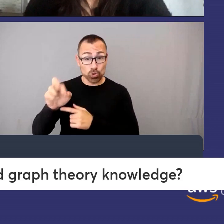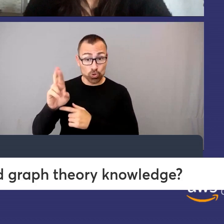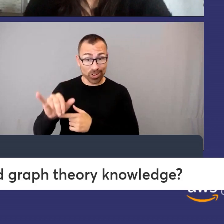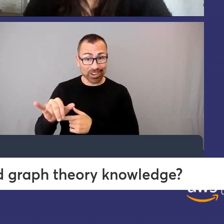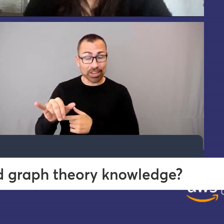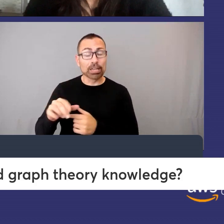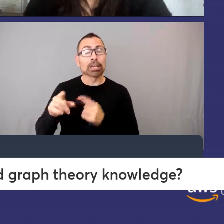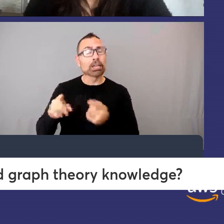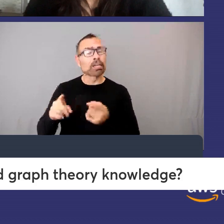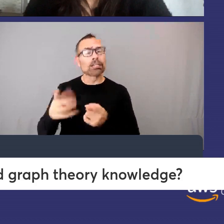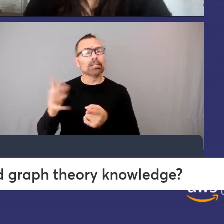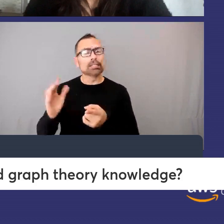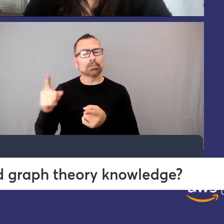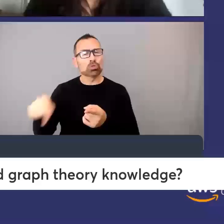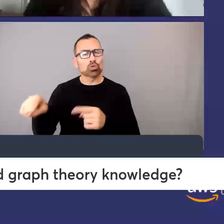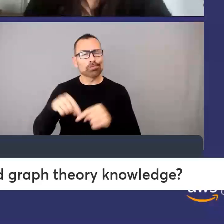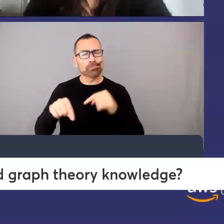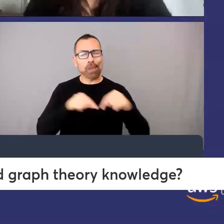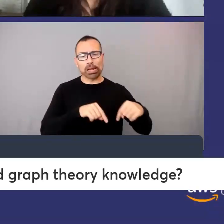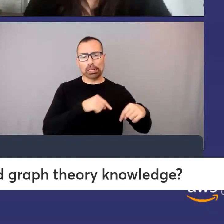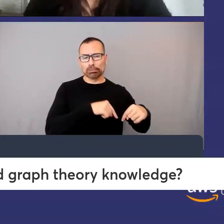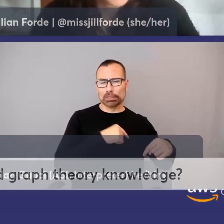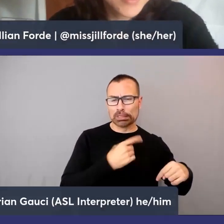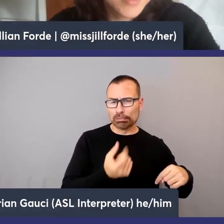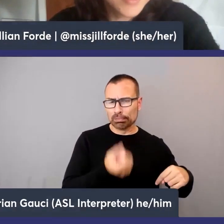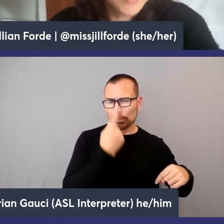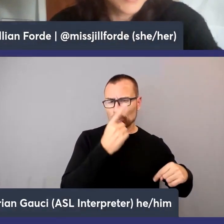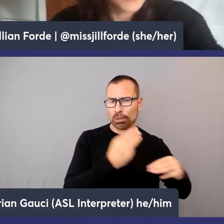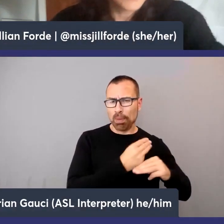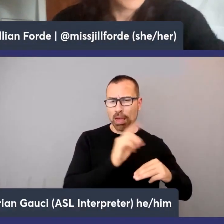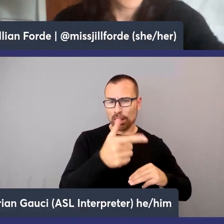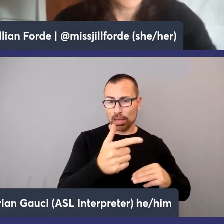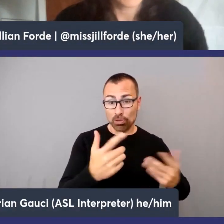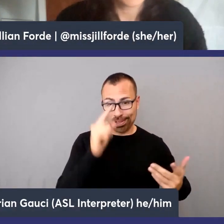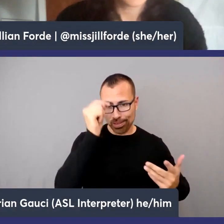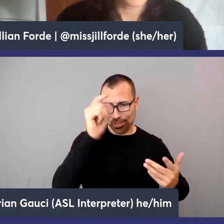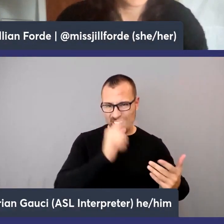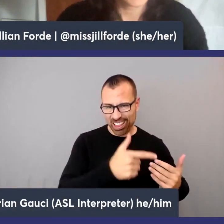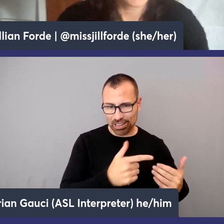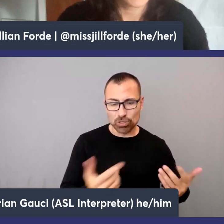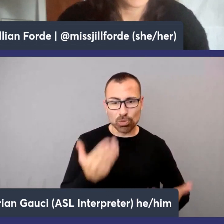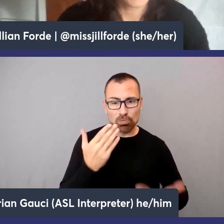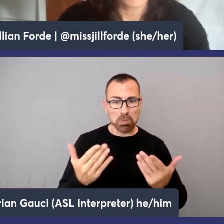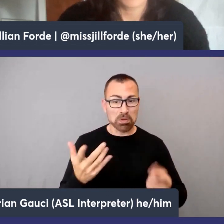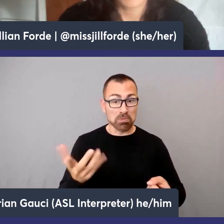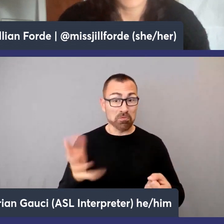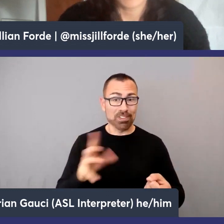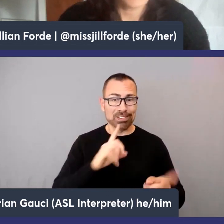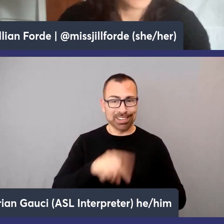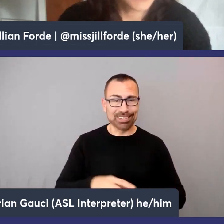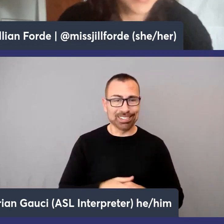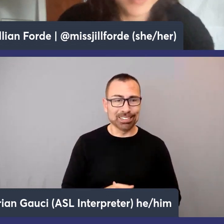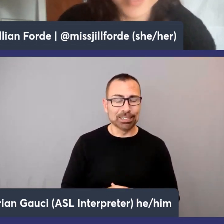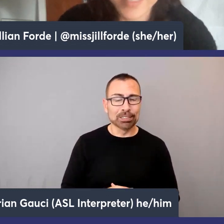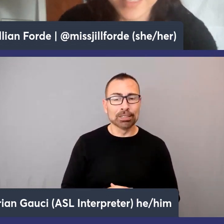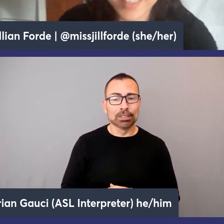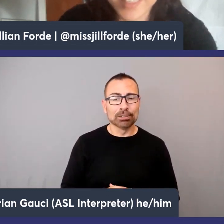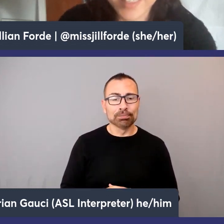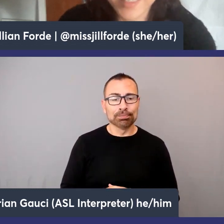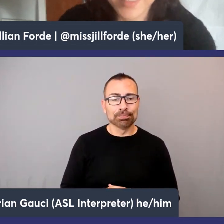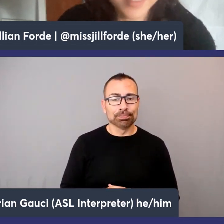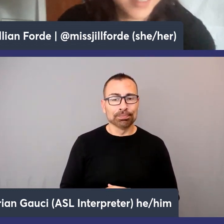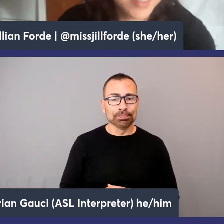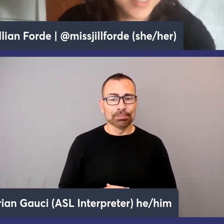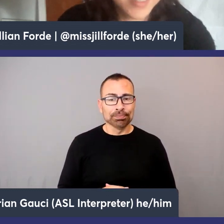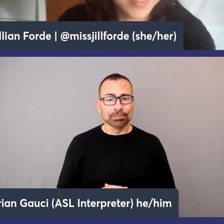work backwards from the queries and then figure out the theory later. So maybe I just answered my own question. Well, I don't think